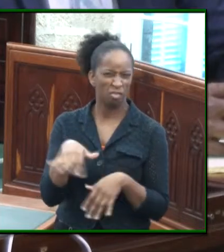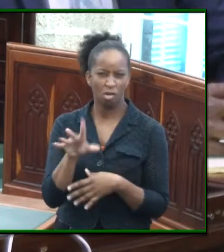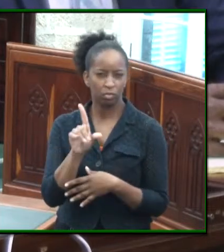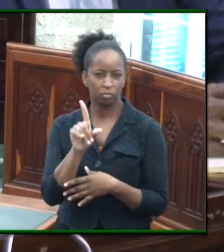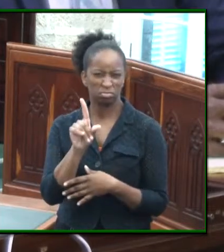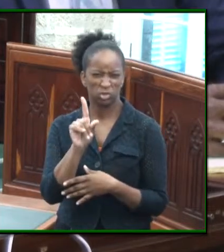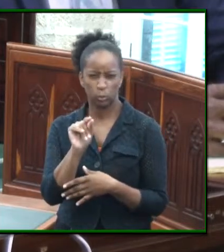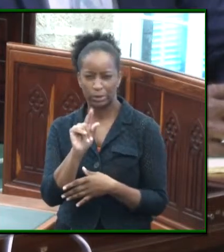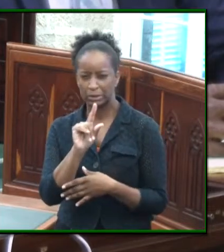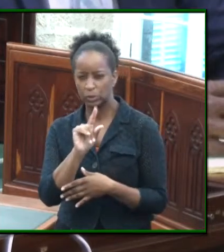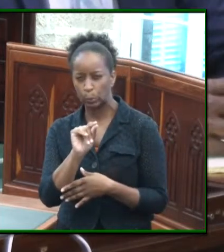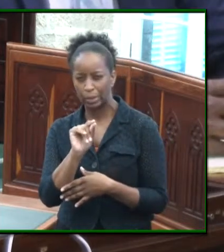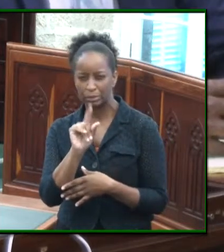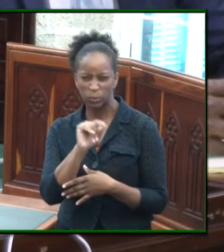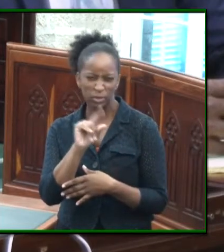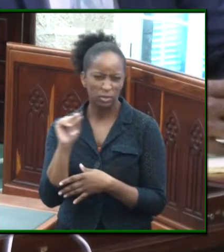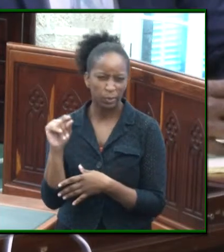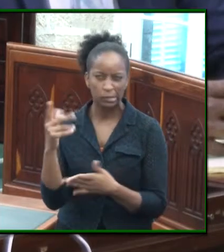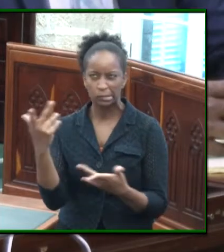the legislation